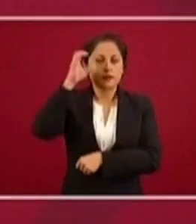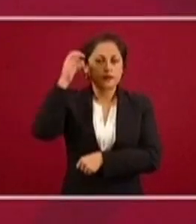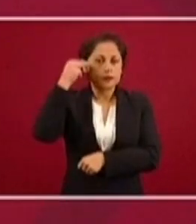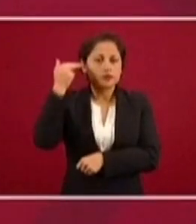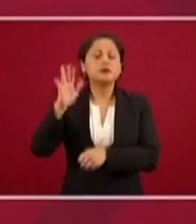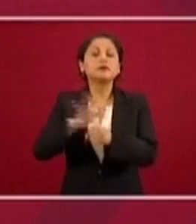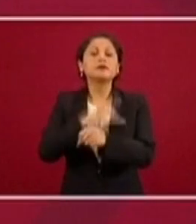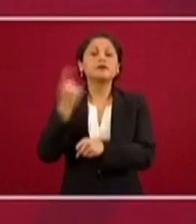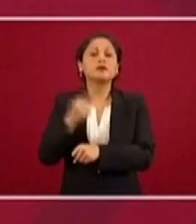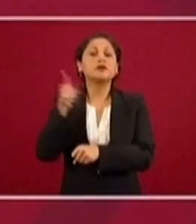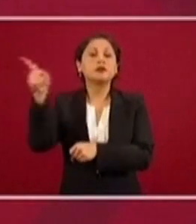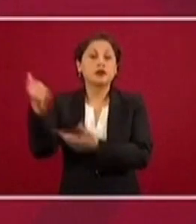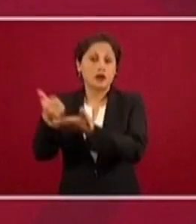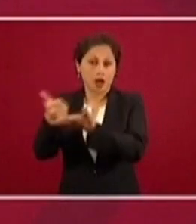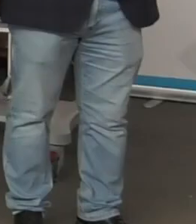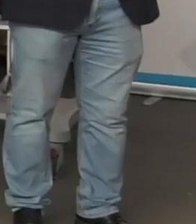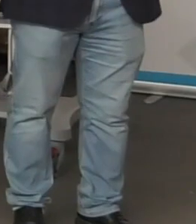health workers.